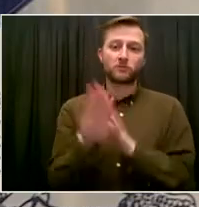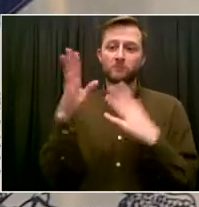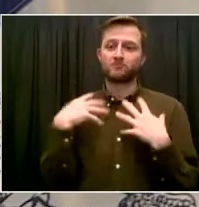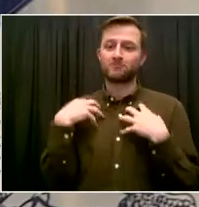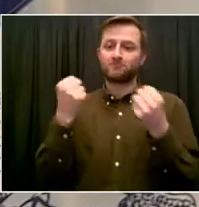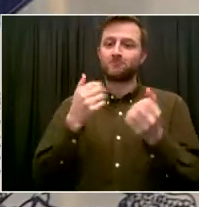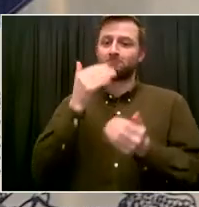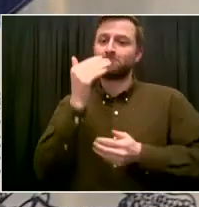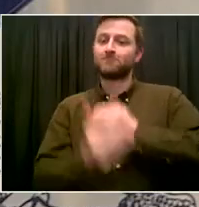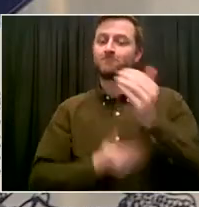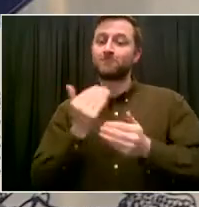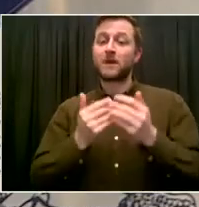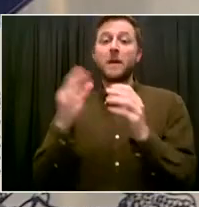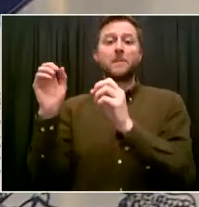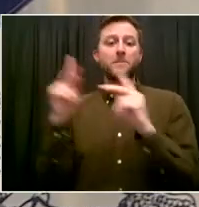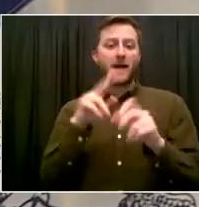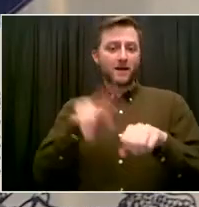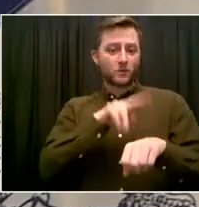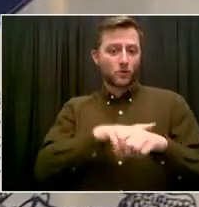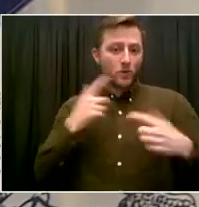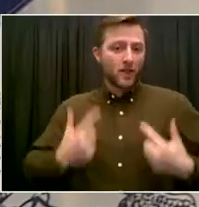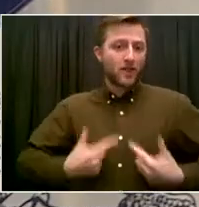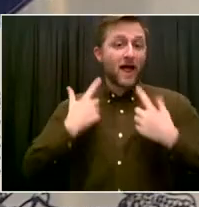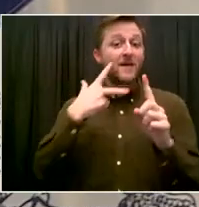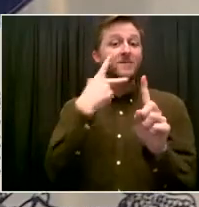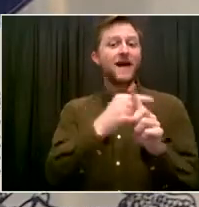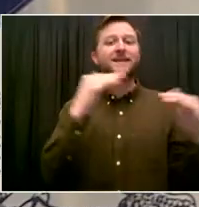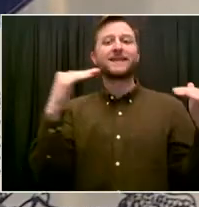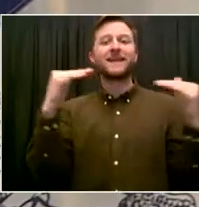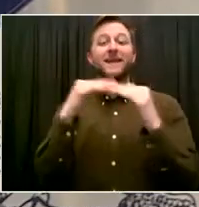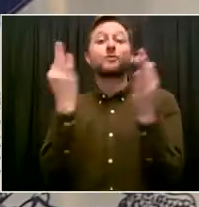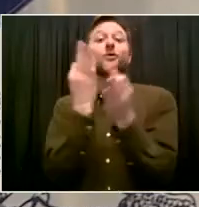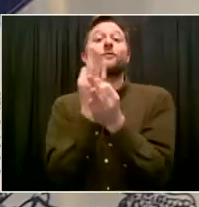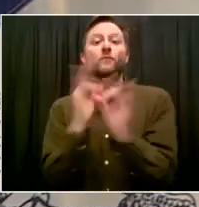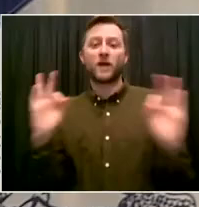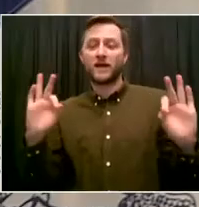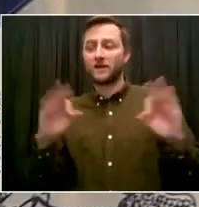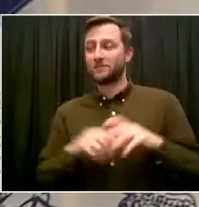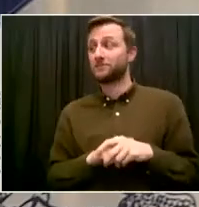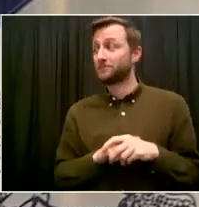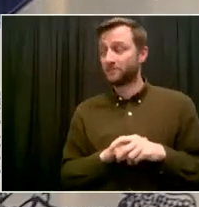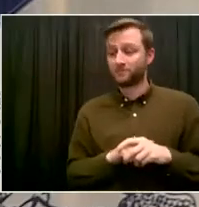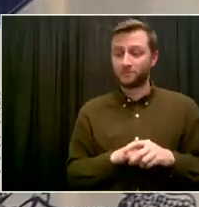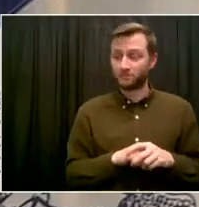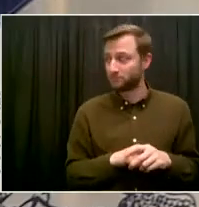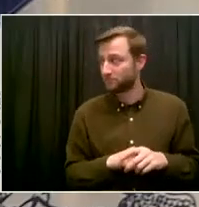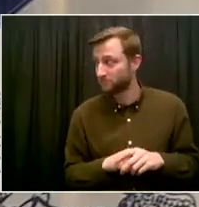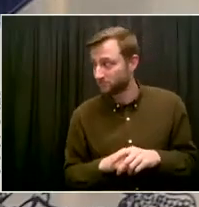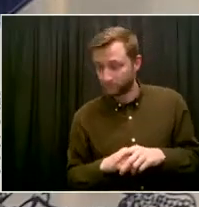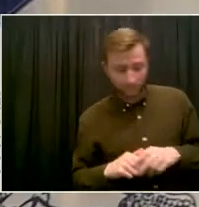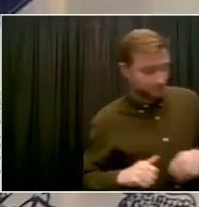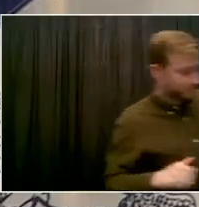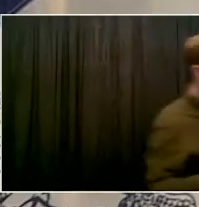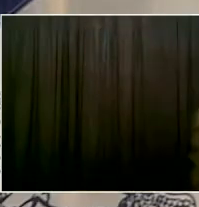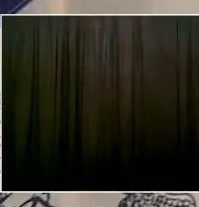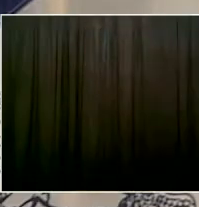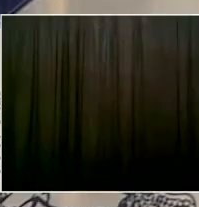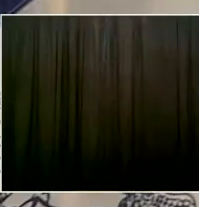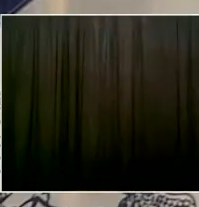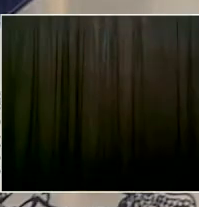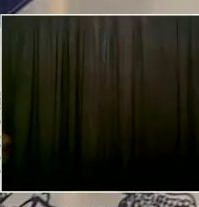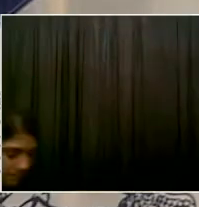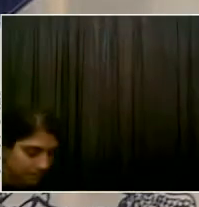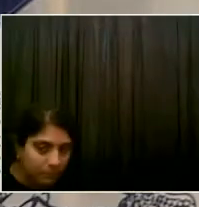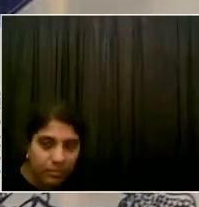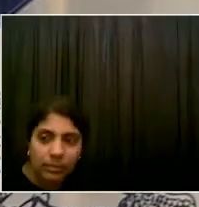their lives again. Vaccination equals freedom. So that's going to be our focus in all of our strategies. When it comes to vaccination, New York